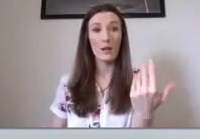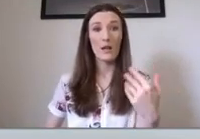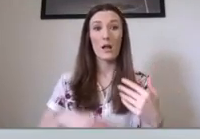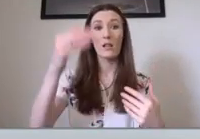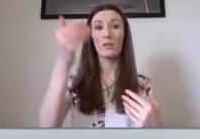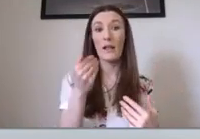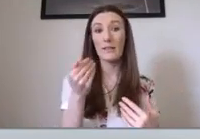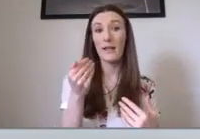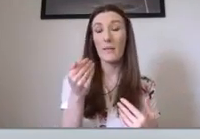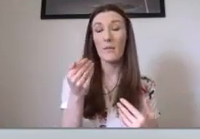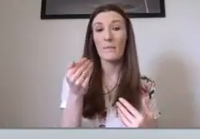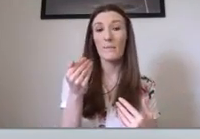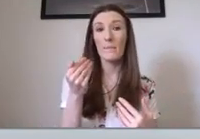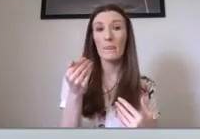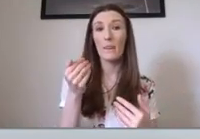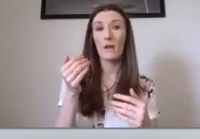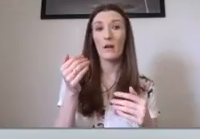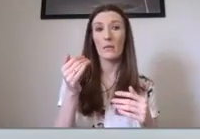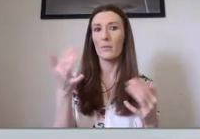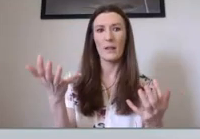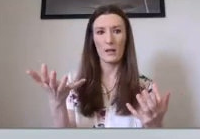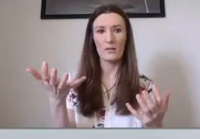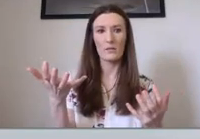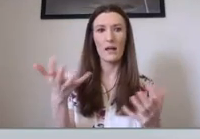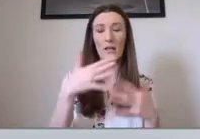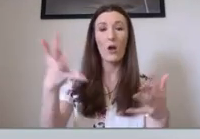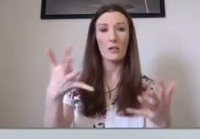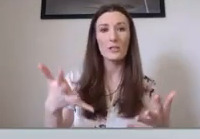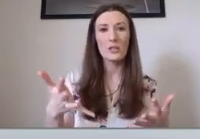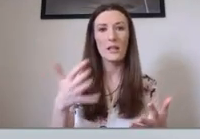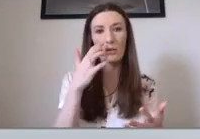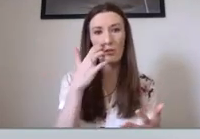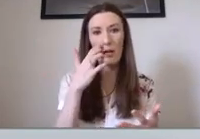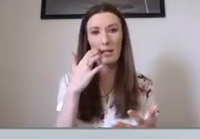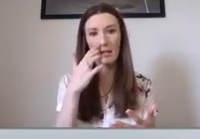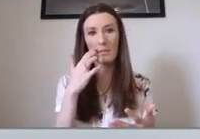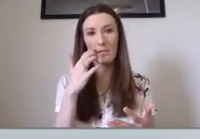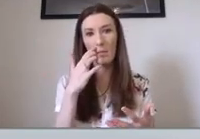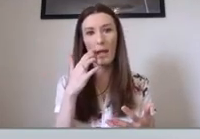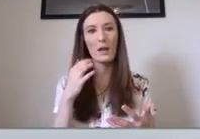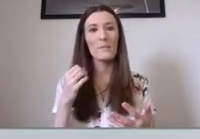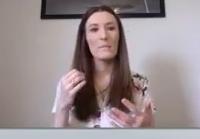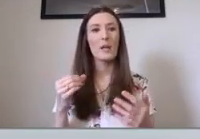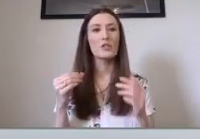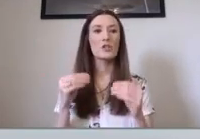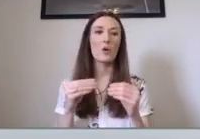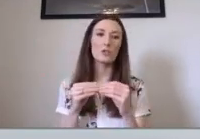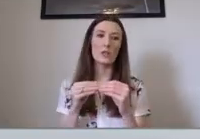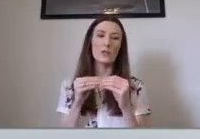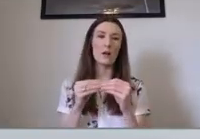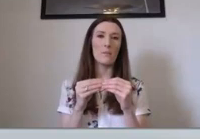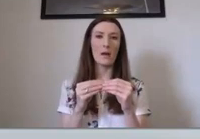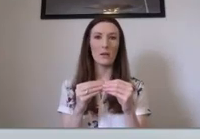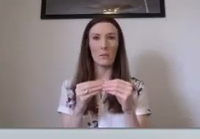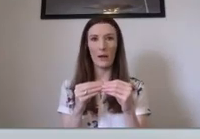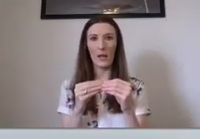wait. Let them be like, acknowledge that you're trying to get them to wait. Don't